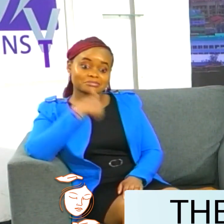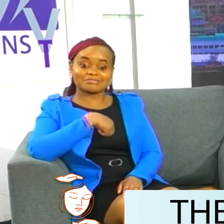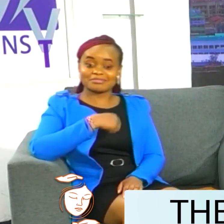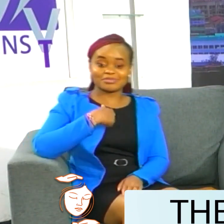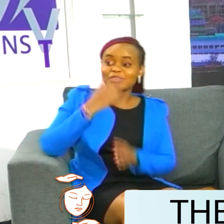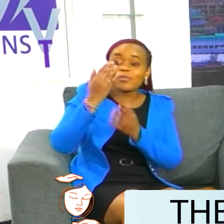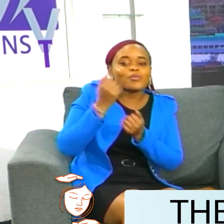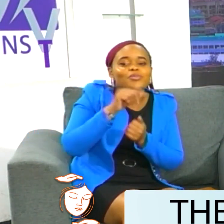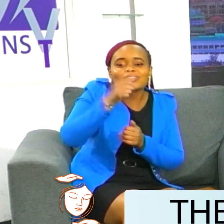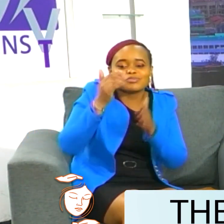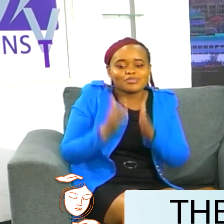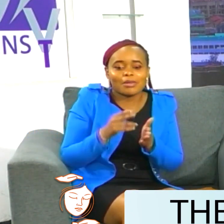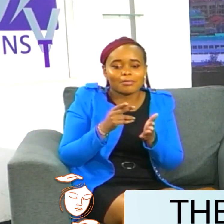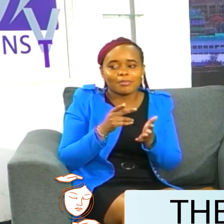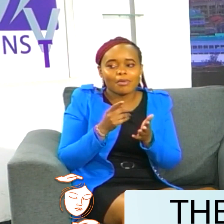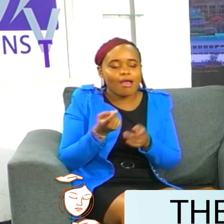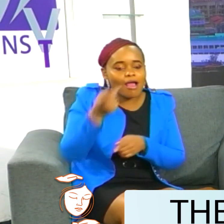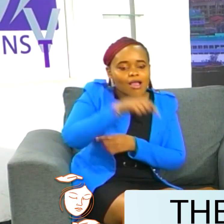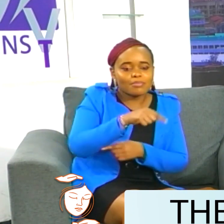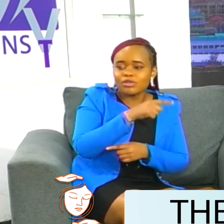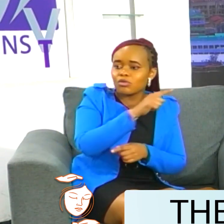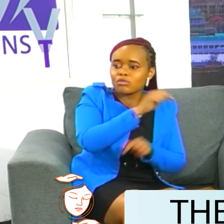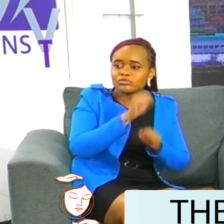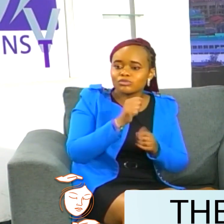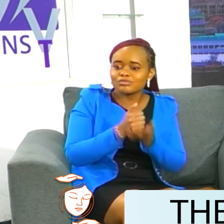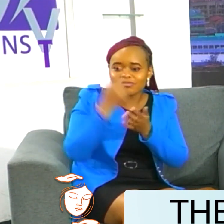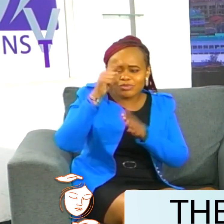Ah, now I understand. That is intensive. I hope